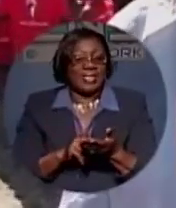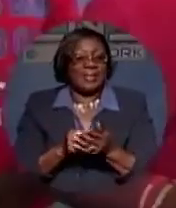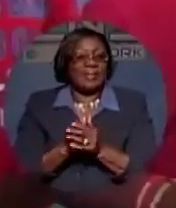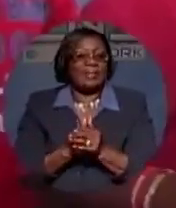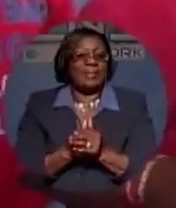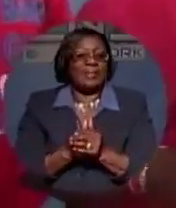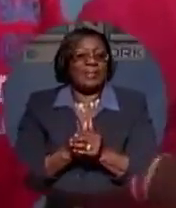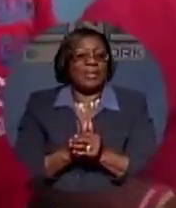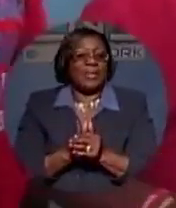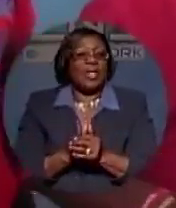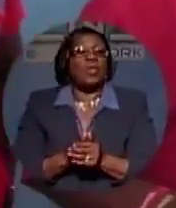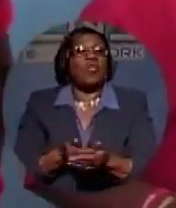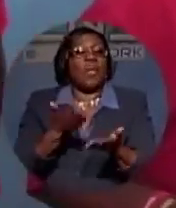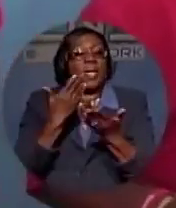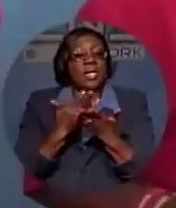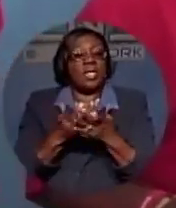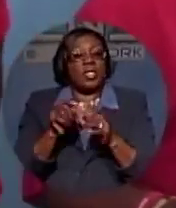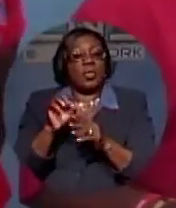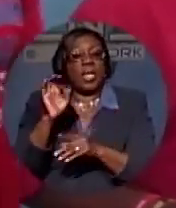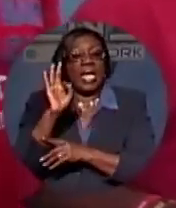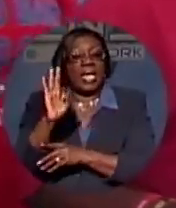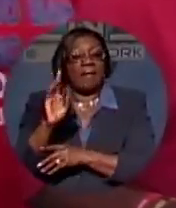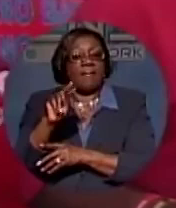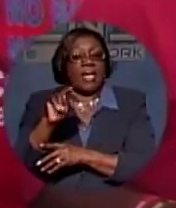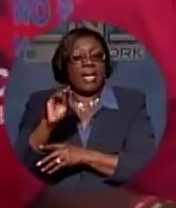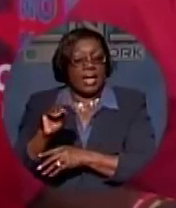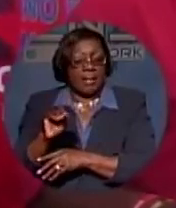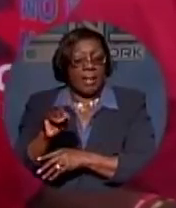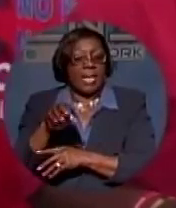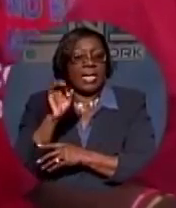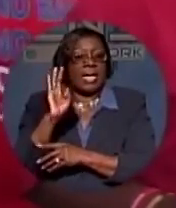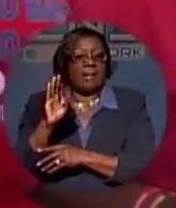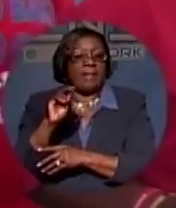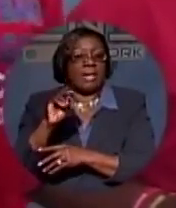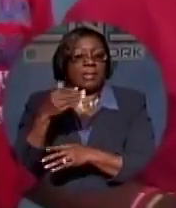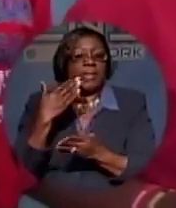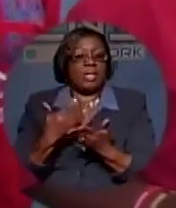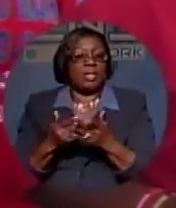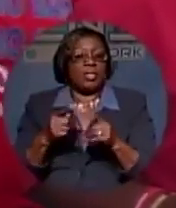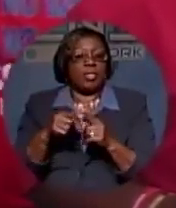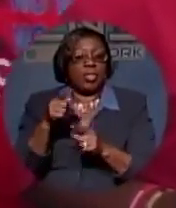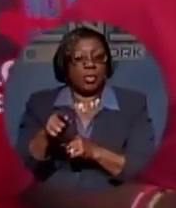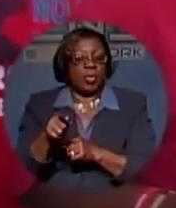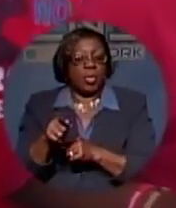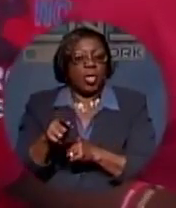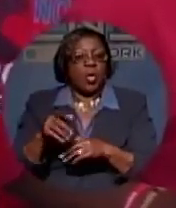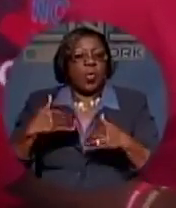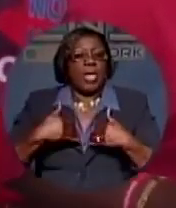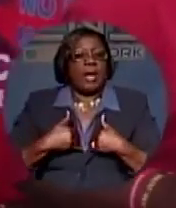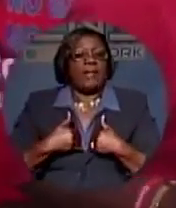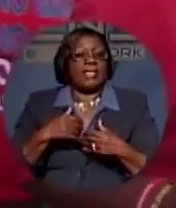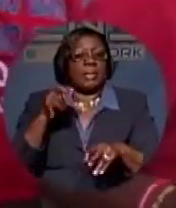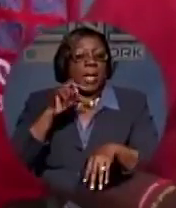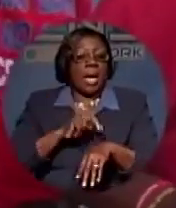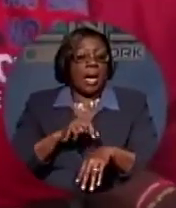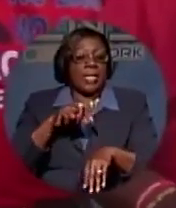spicy. You've been good to the FNM, and the FNM has been good to you. You're having some hard times